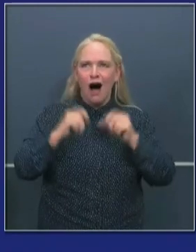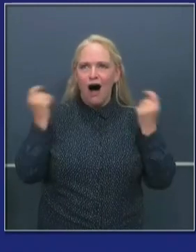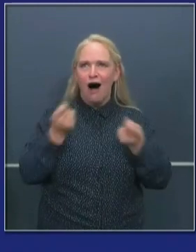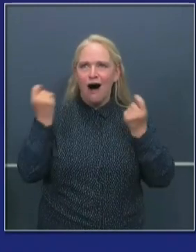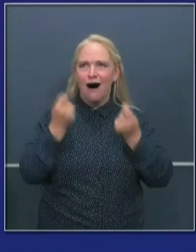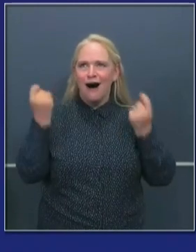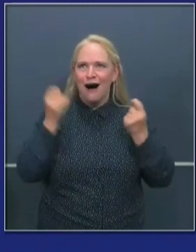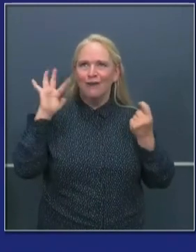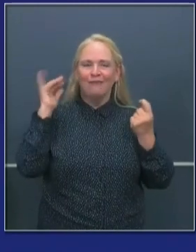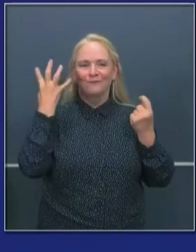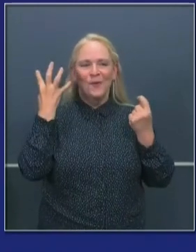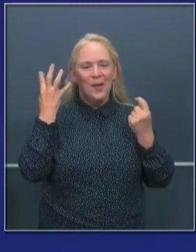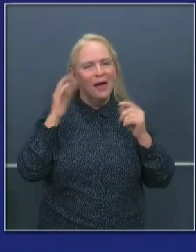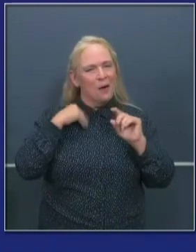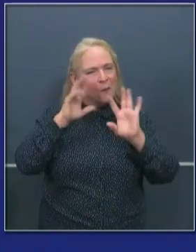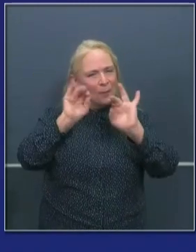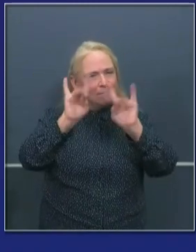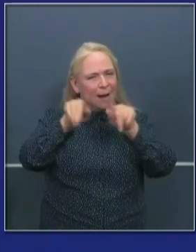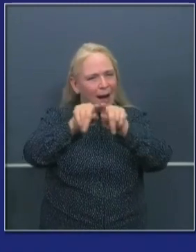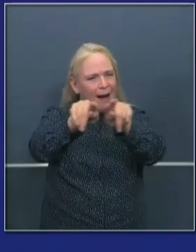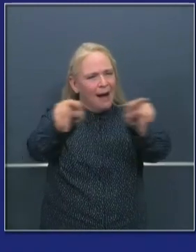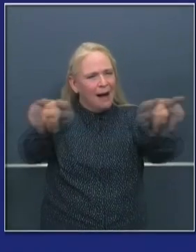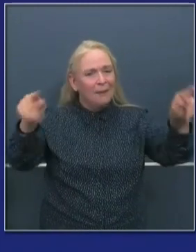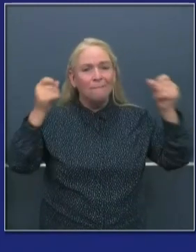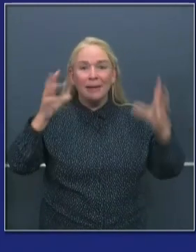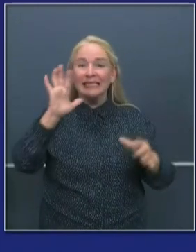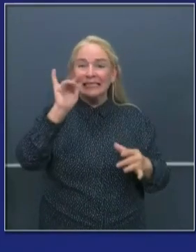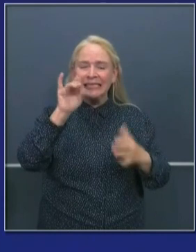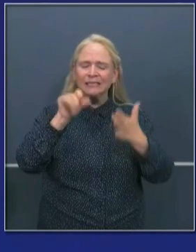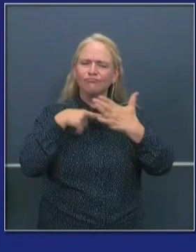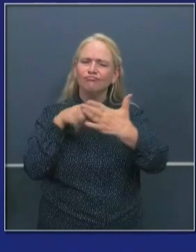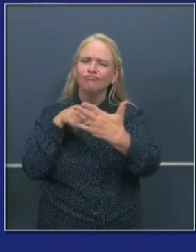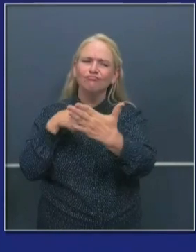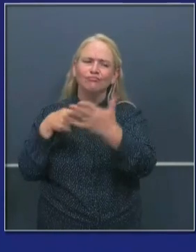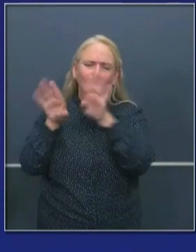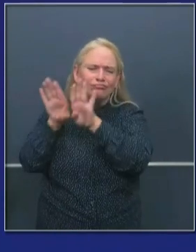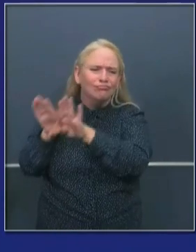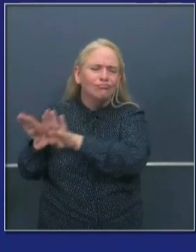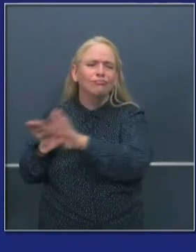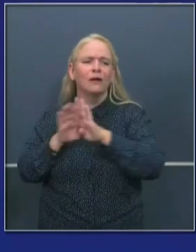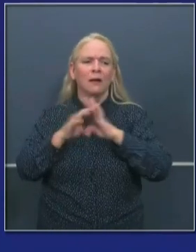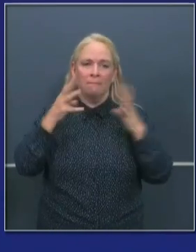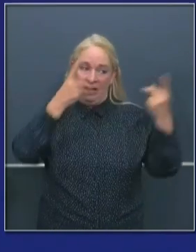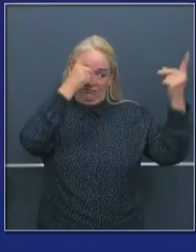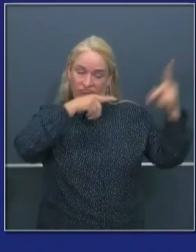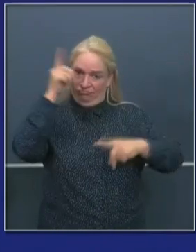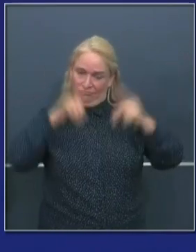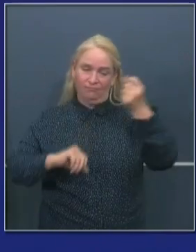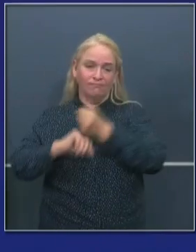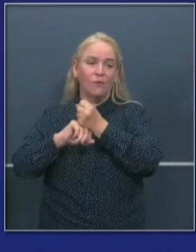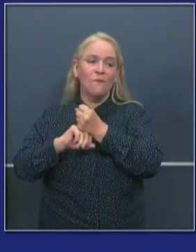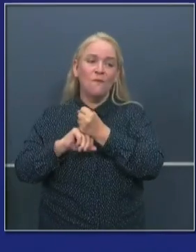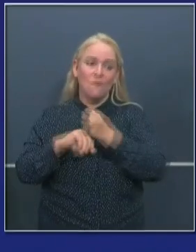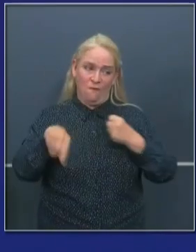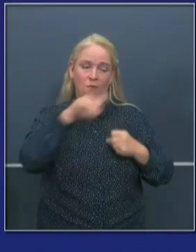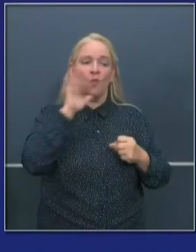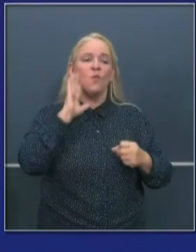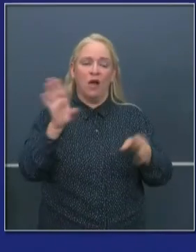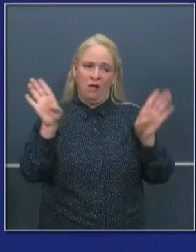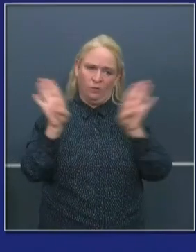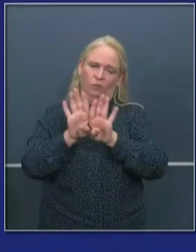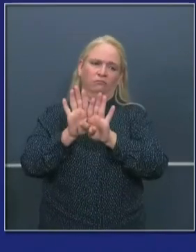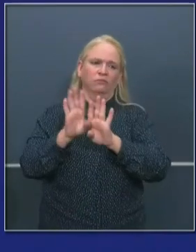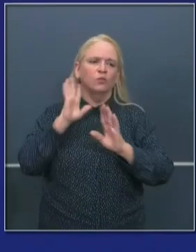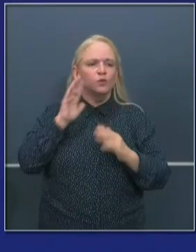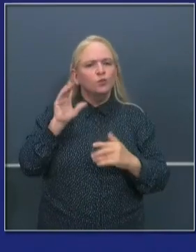many cities have already canceled their fireworks shows. Many cities have already adopted their own local guidelines saying we'll